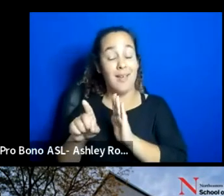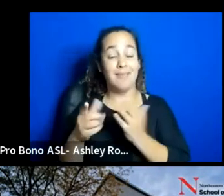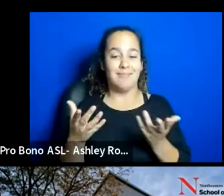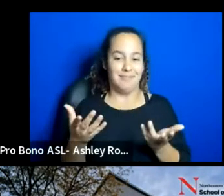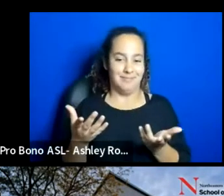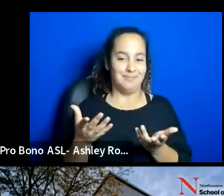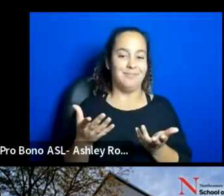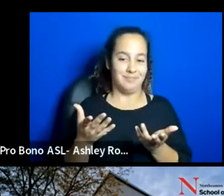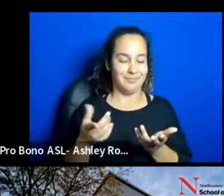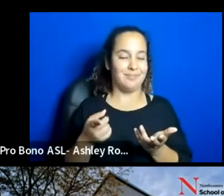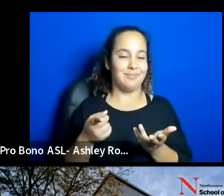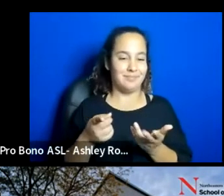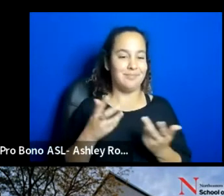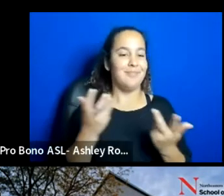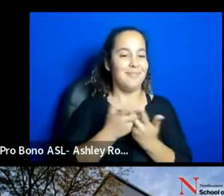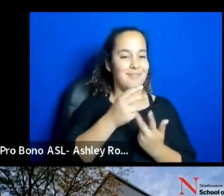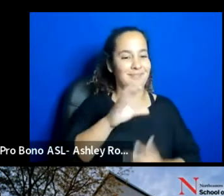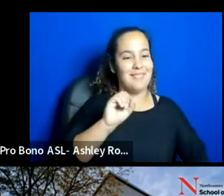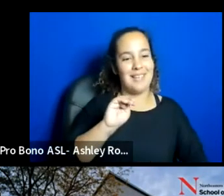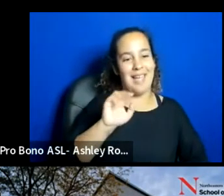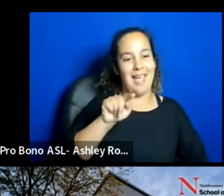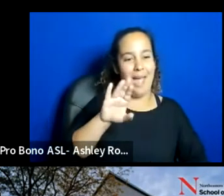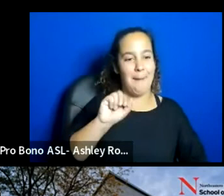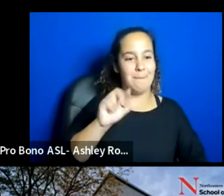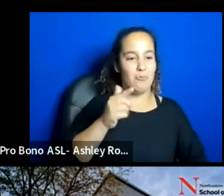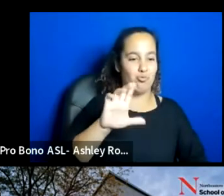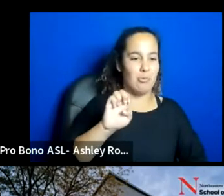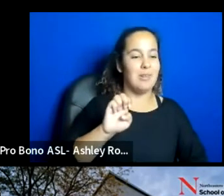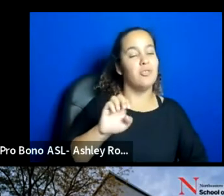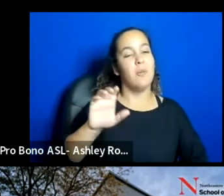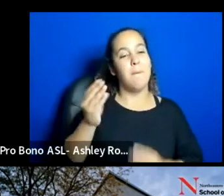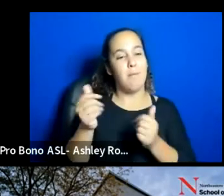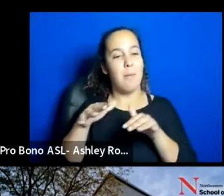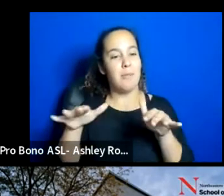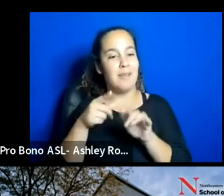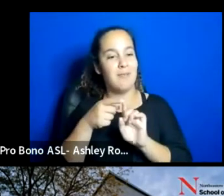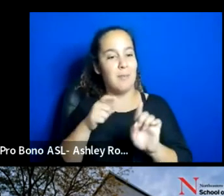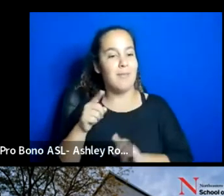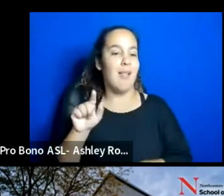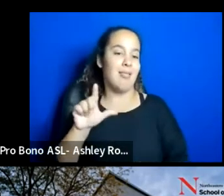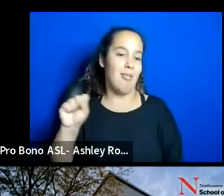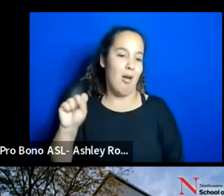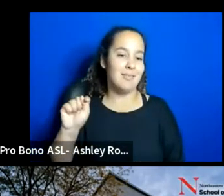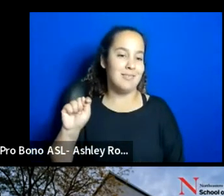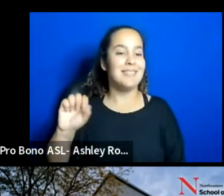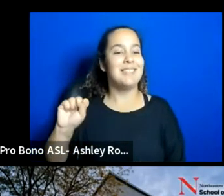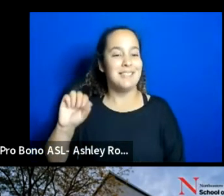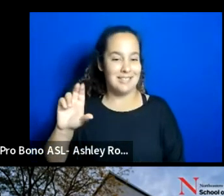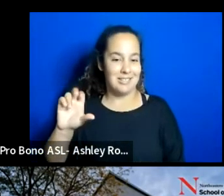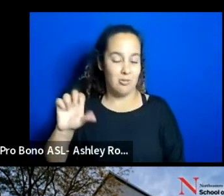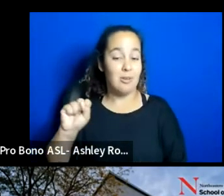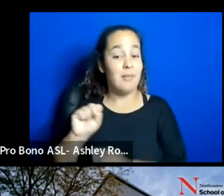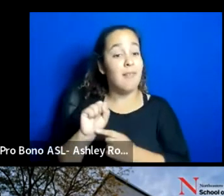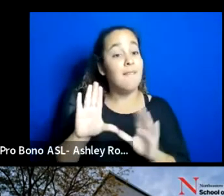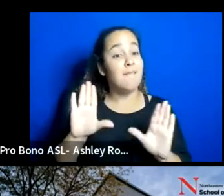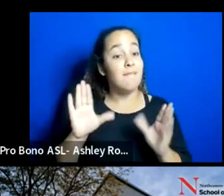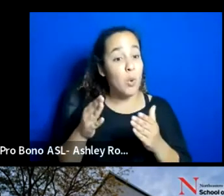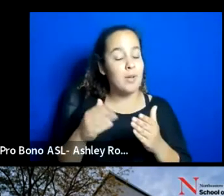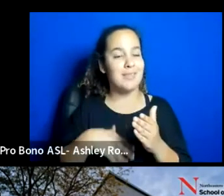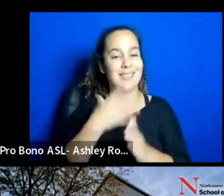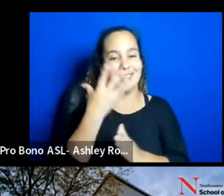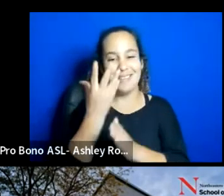the Cambridge Intellectual Property and Information Law series, it brings into sharp focus the often hidden